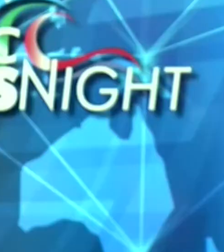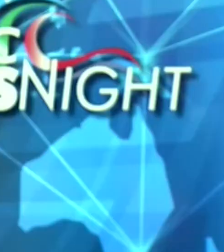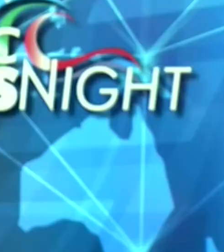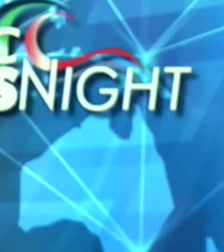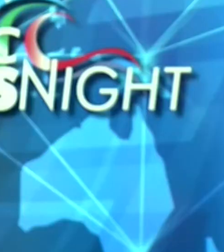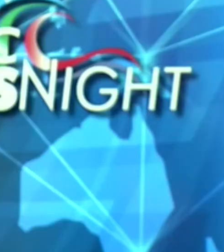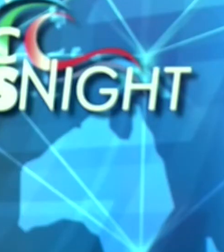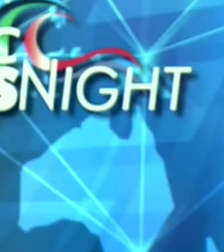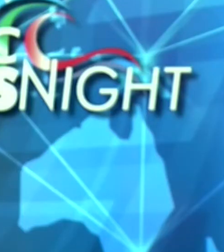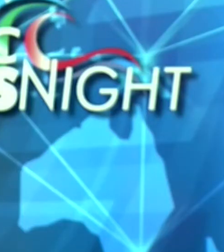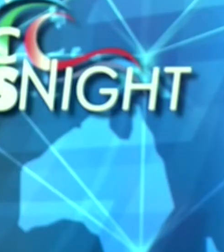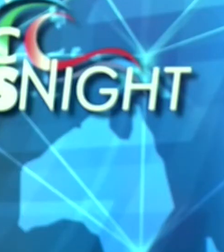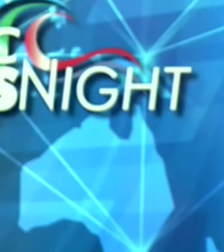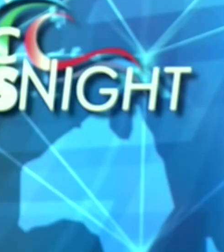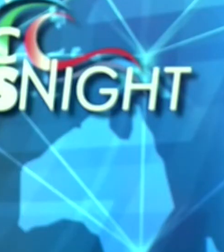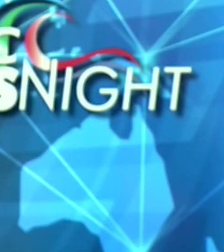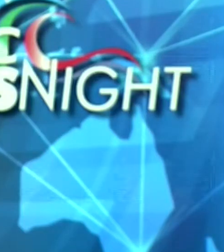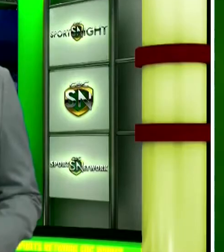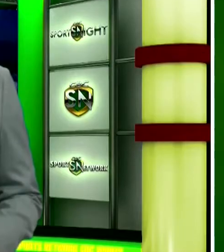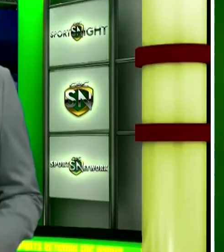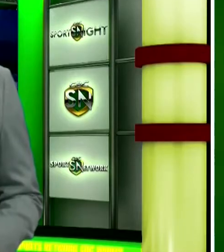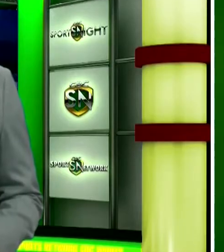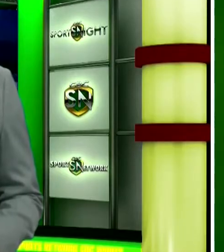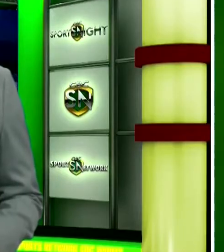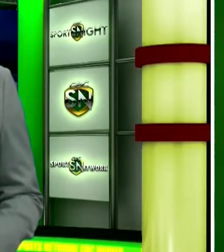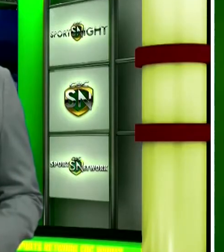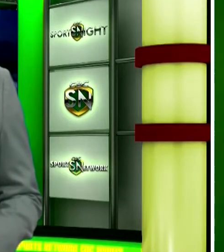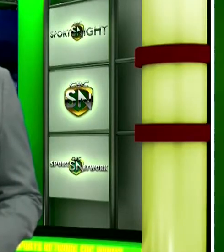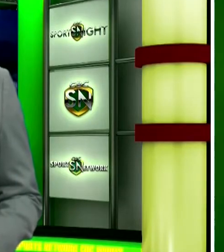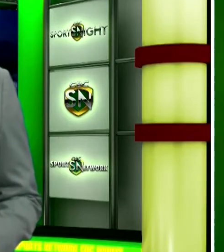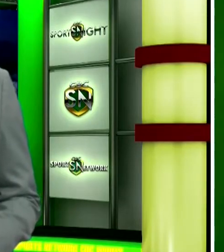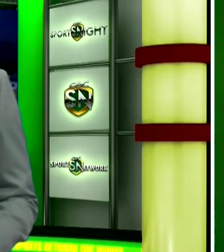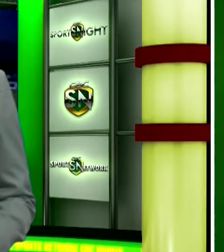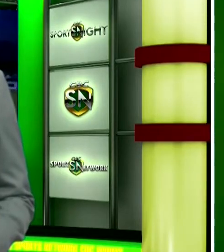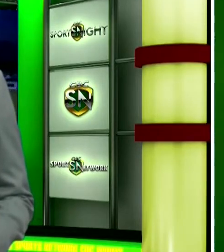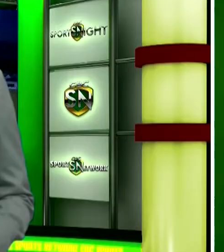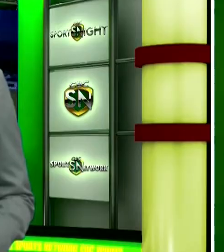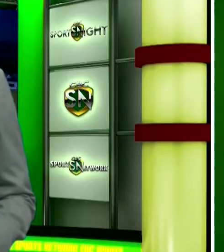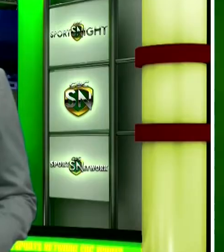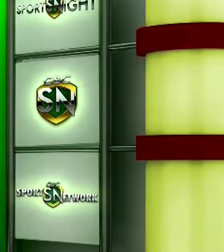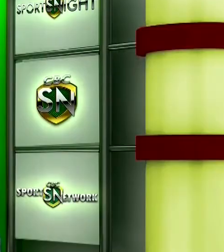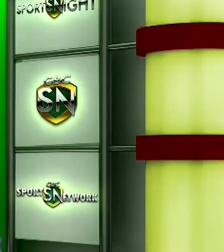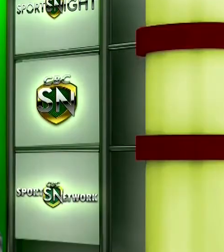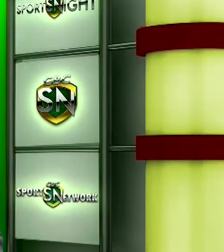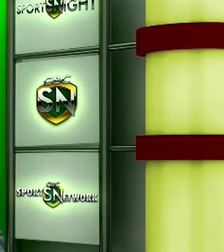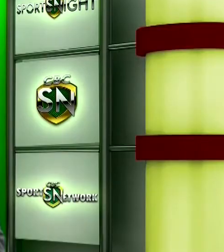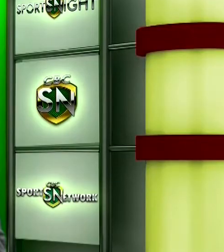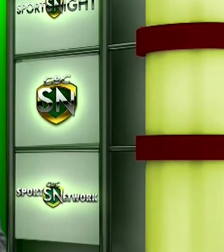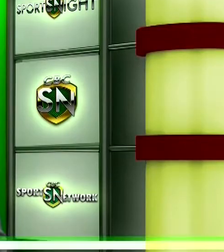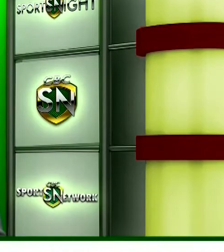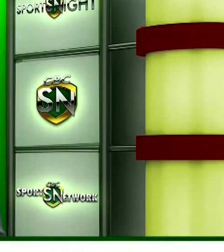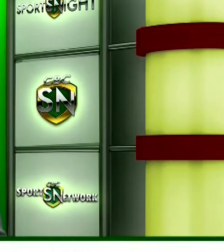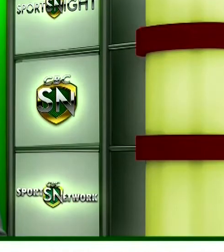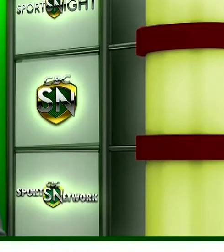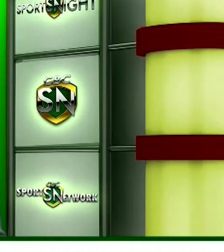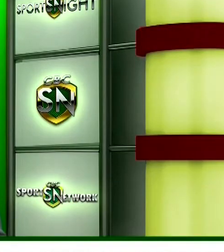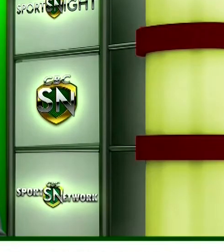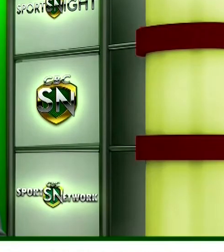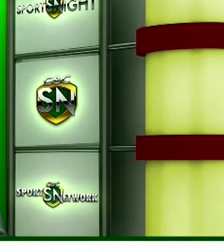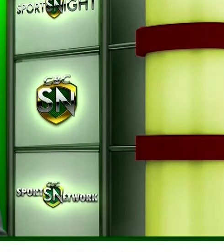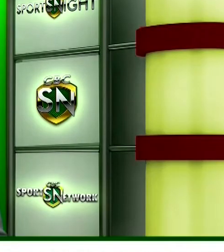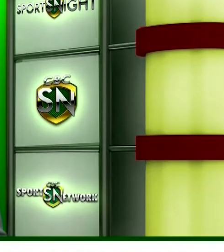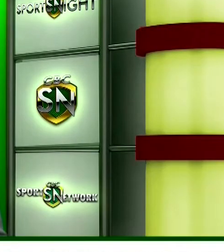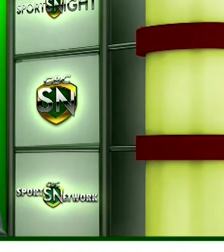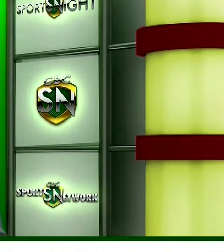Let's head back over to the sports studio now for the second half in sports. Damien? Yeah, thanks so much, Lisa. Barbados Lumber Company, Lakers Sports